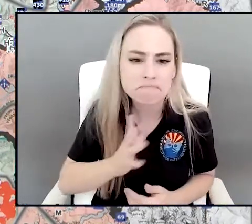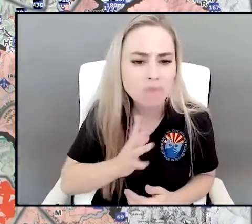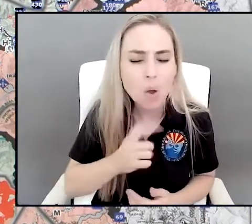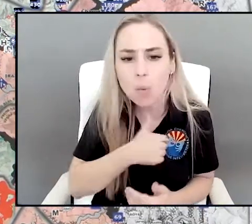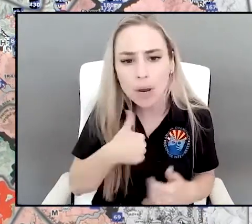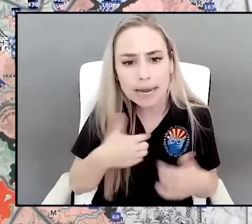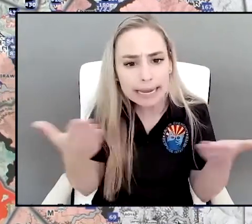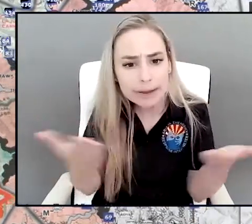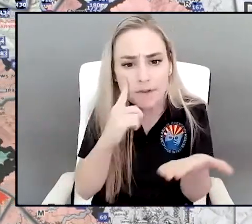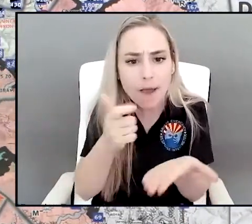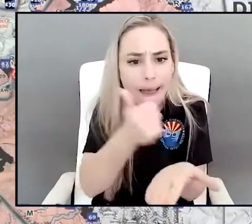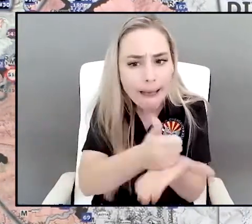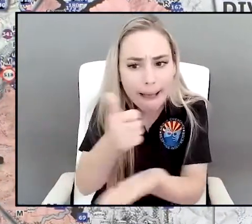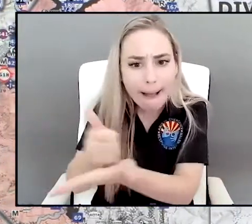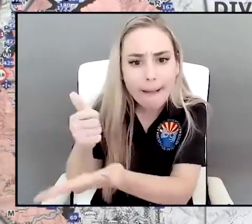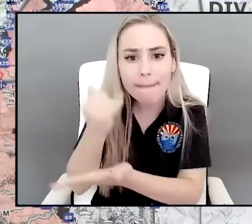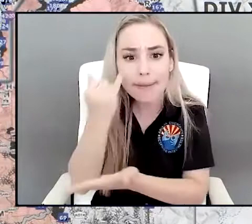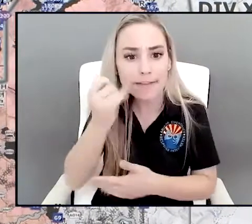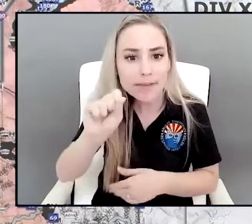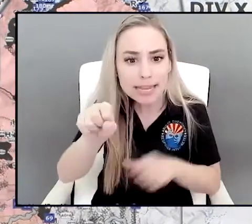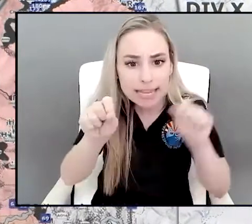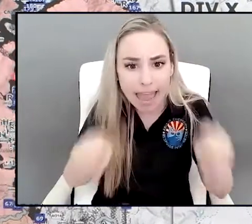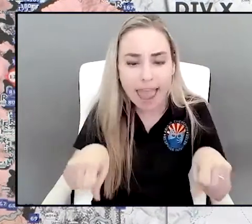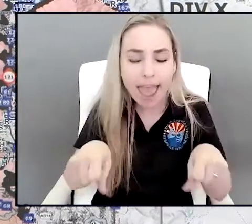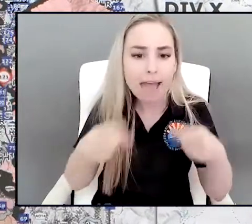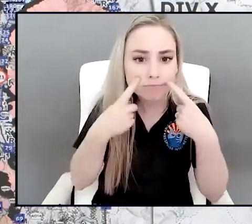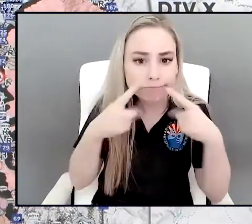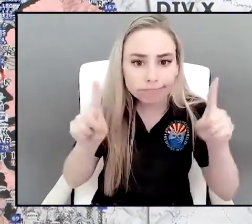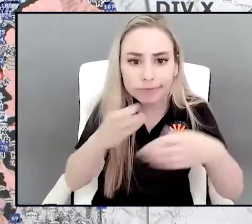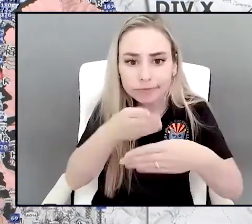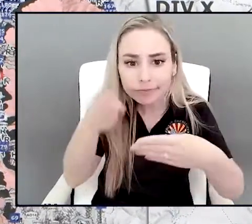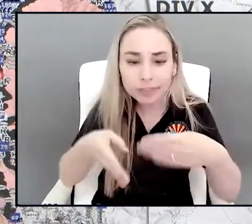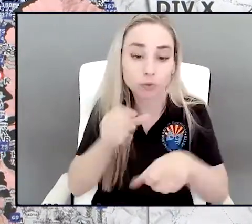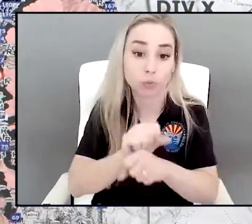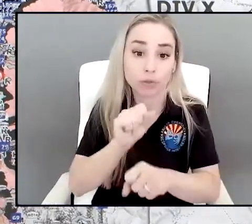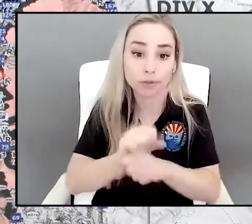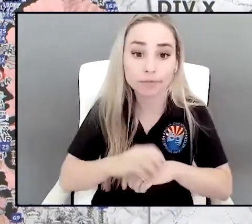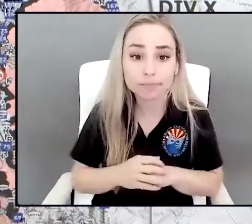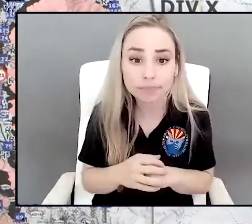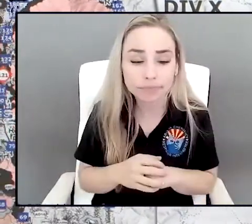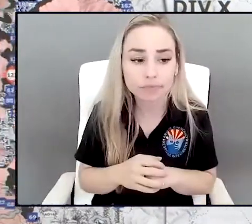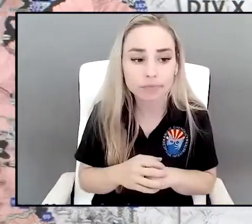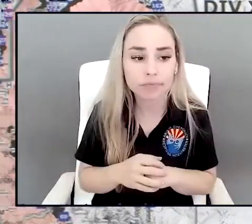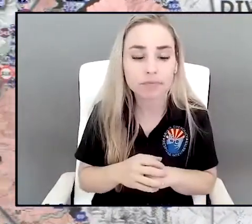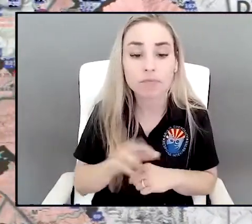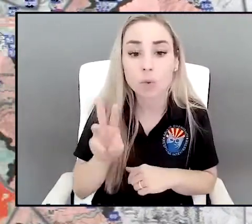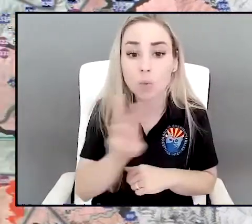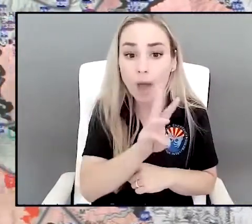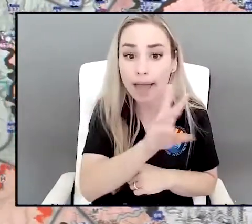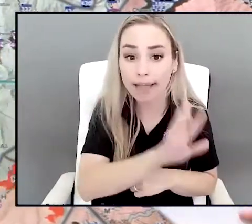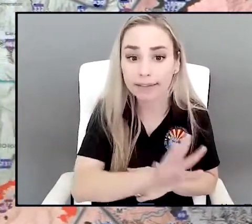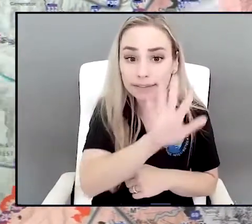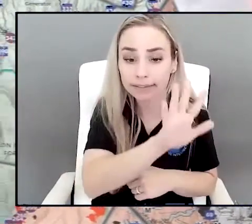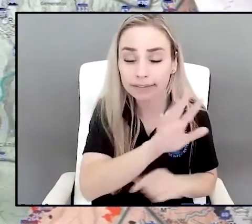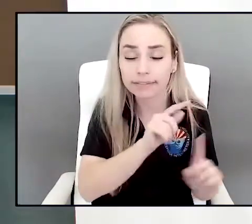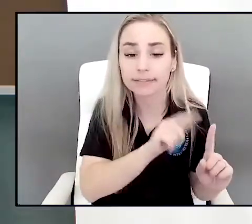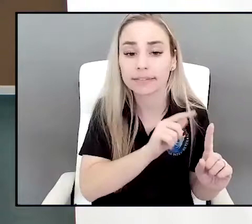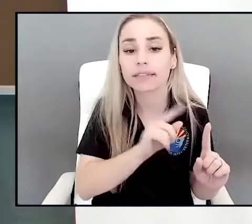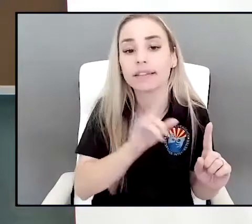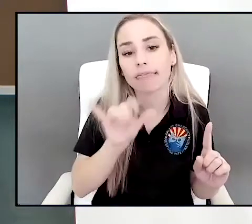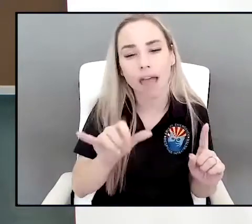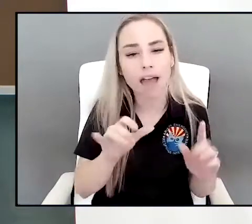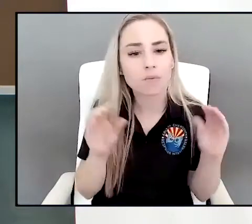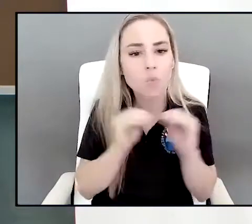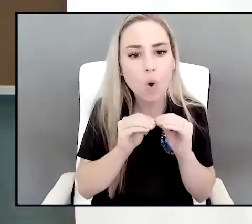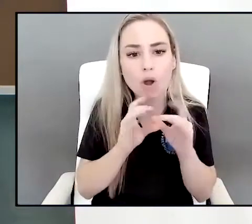fine. We're here to assist however we can and just try to get all that work done. On the west side of the fire, a